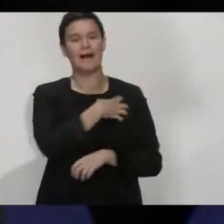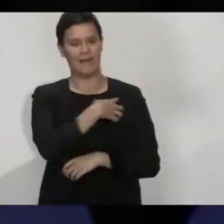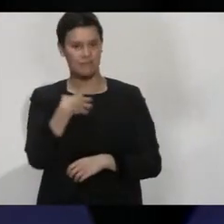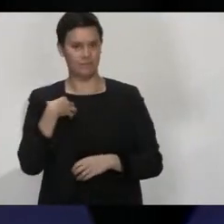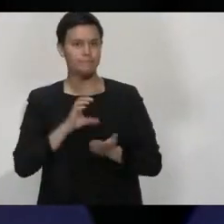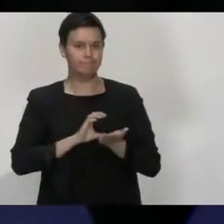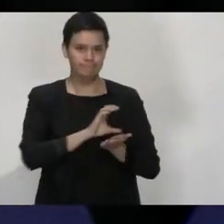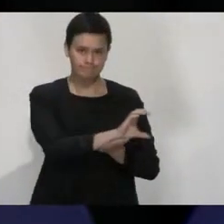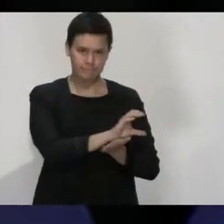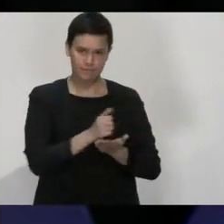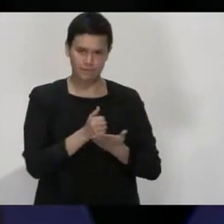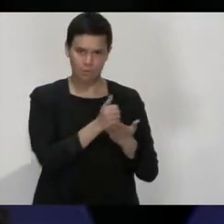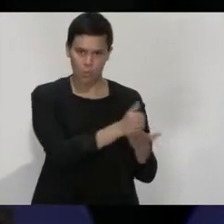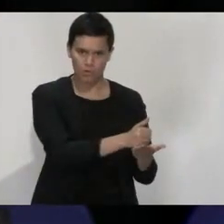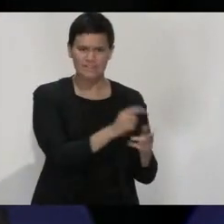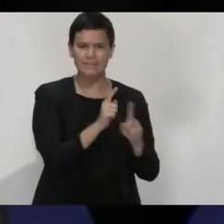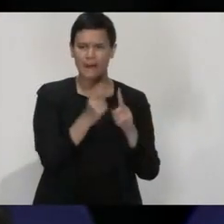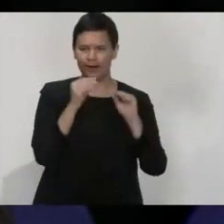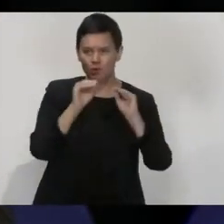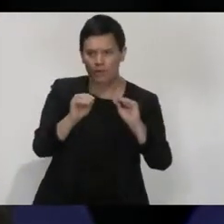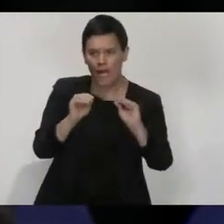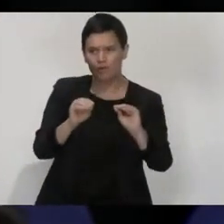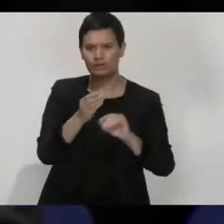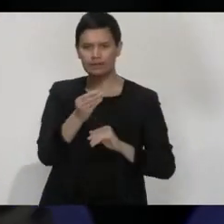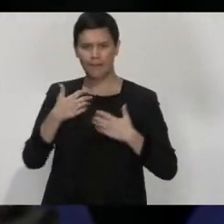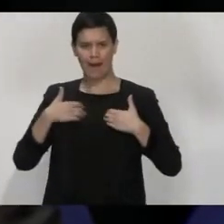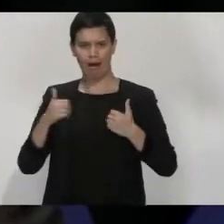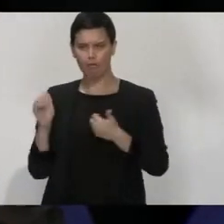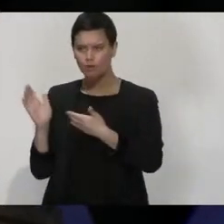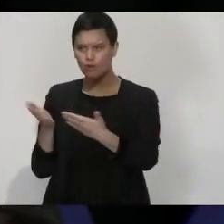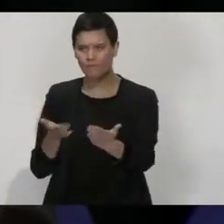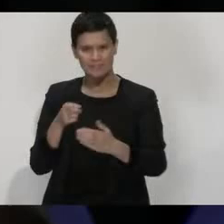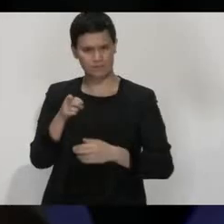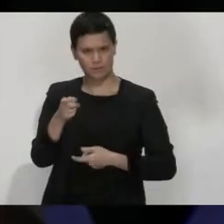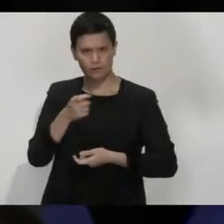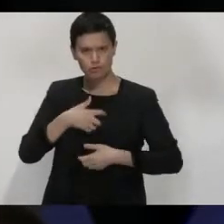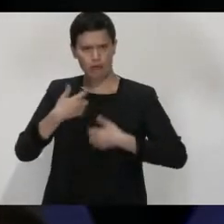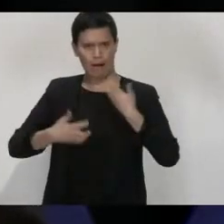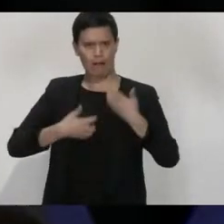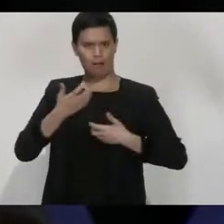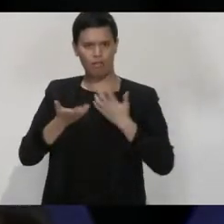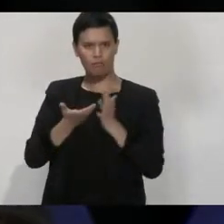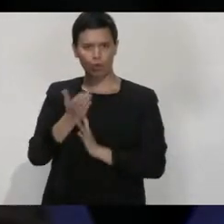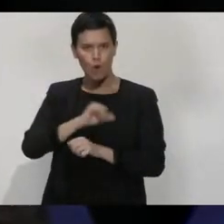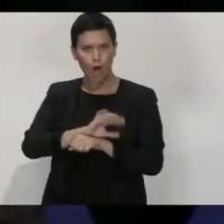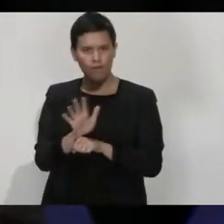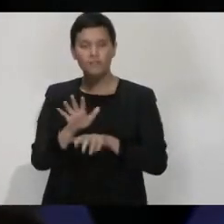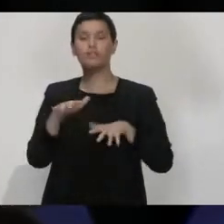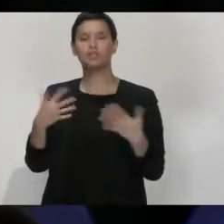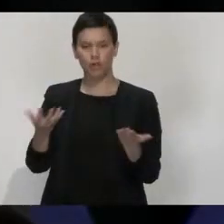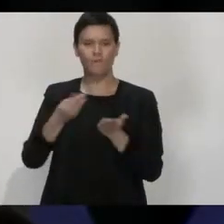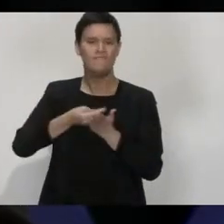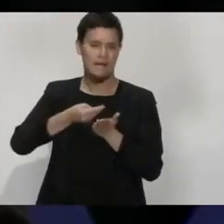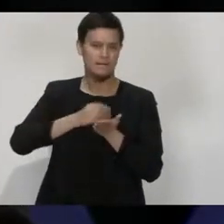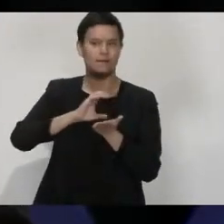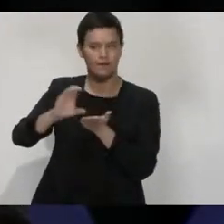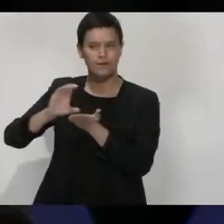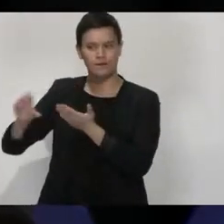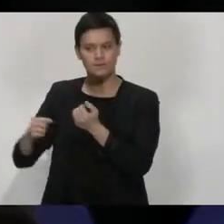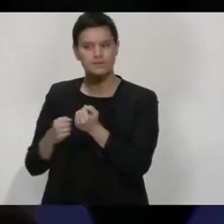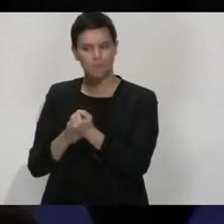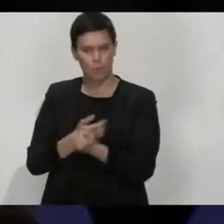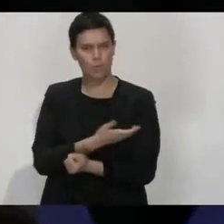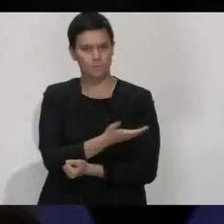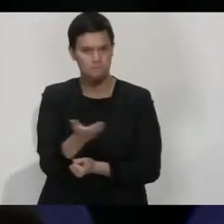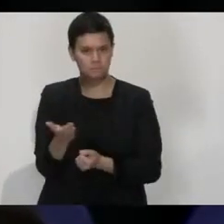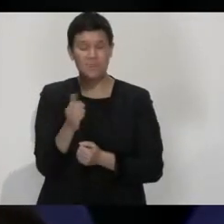range of areas in education and health and so on. Where some of the other projects went were things that were more tangential to the